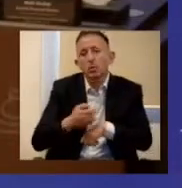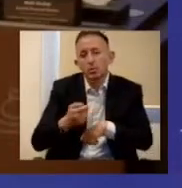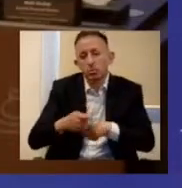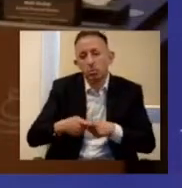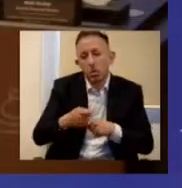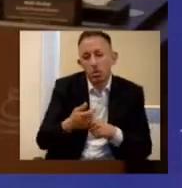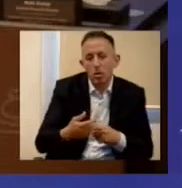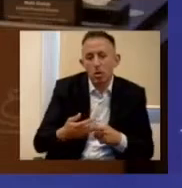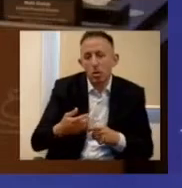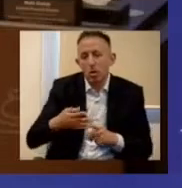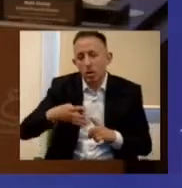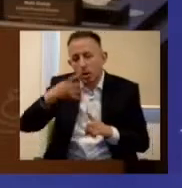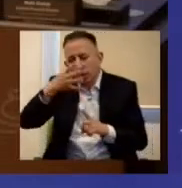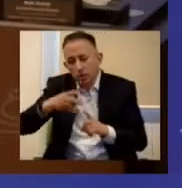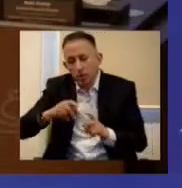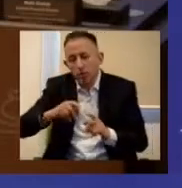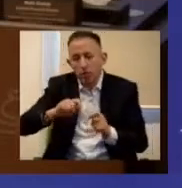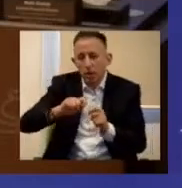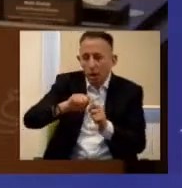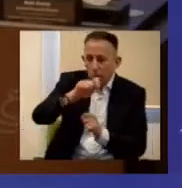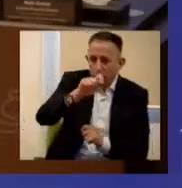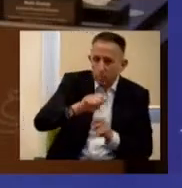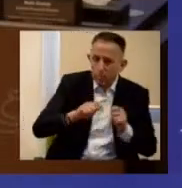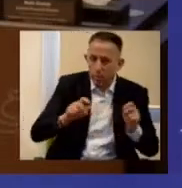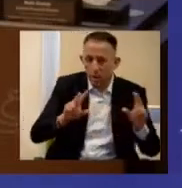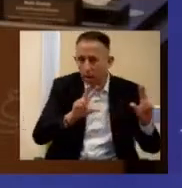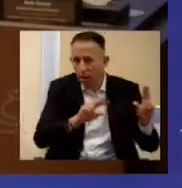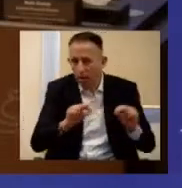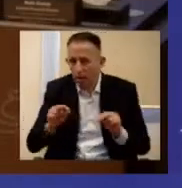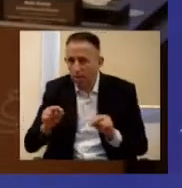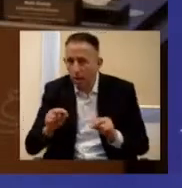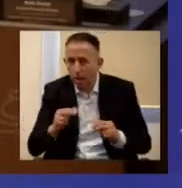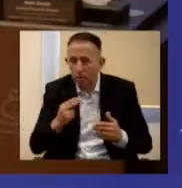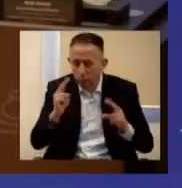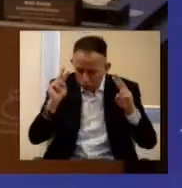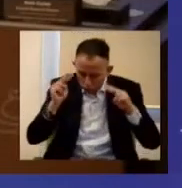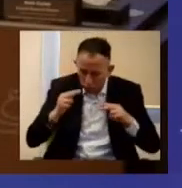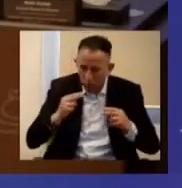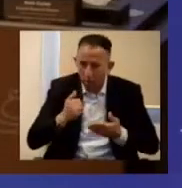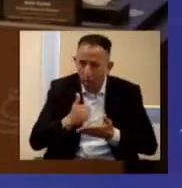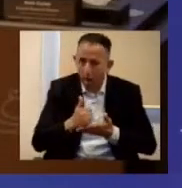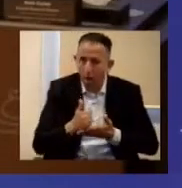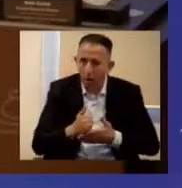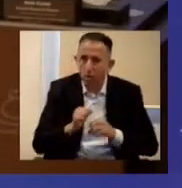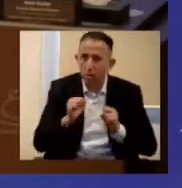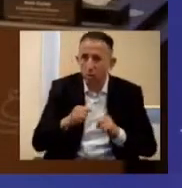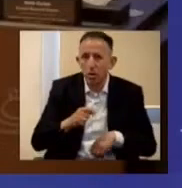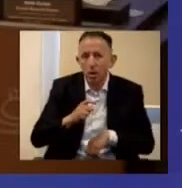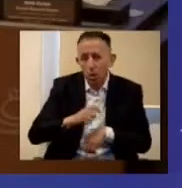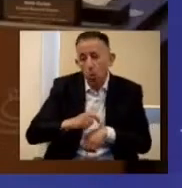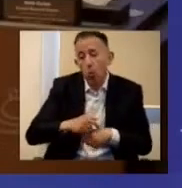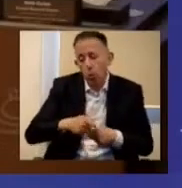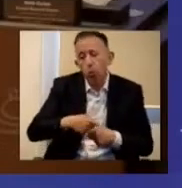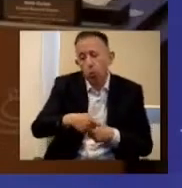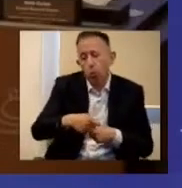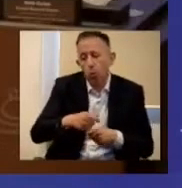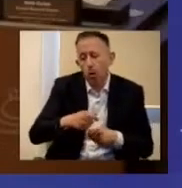Probably it will take more than a decade to reach that. Others are more